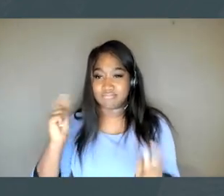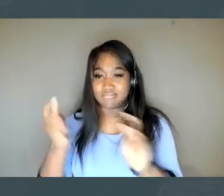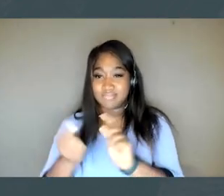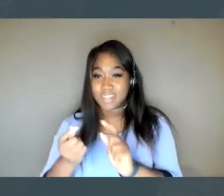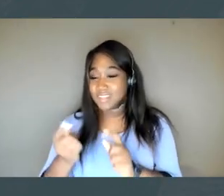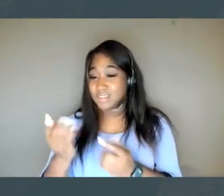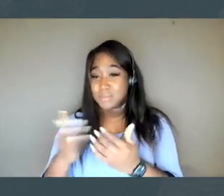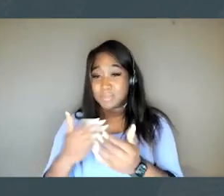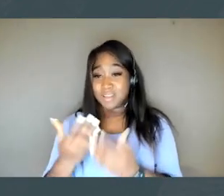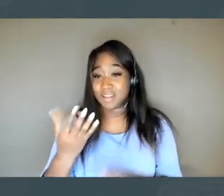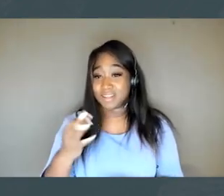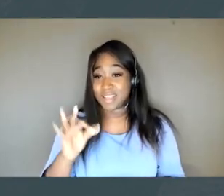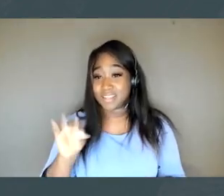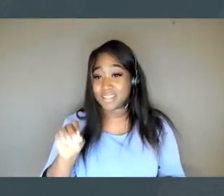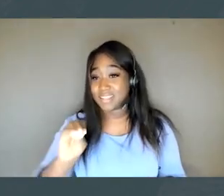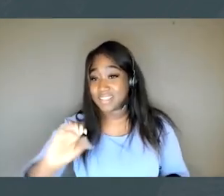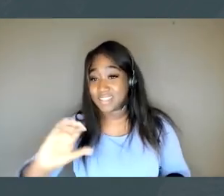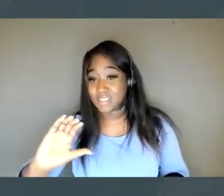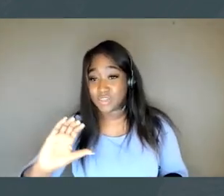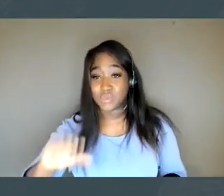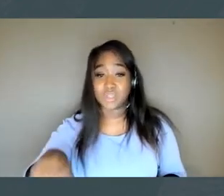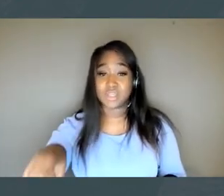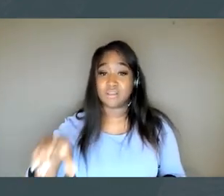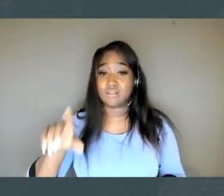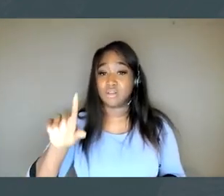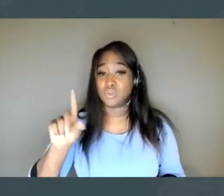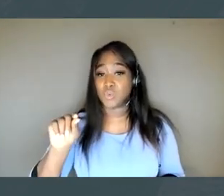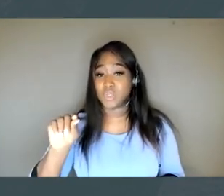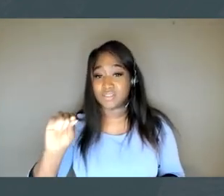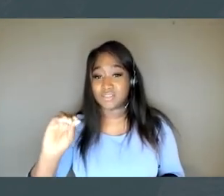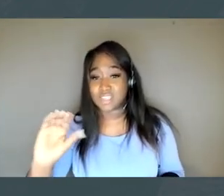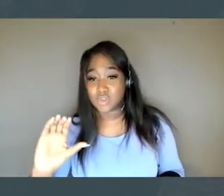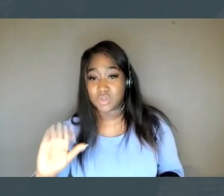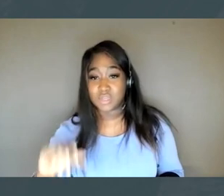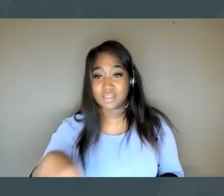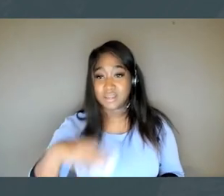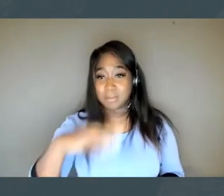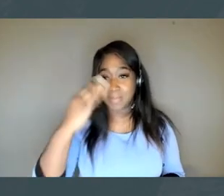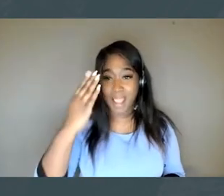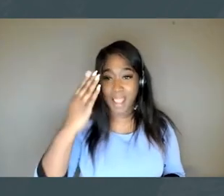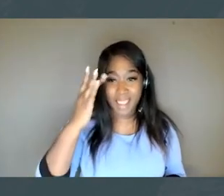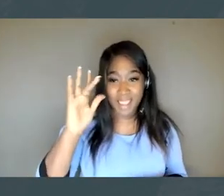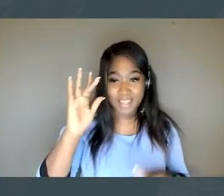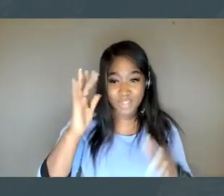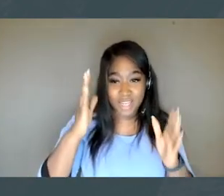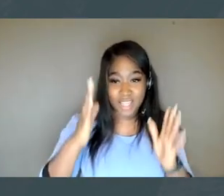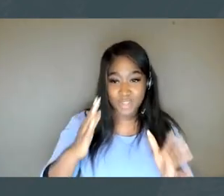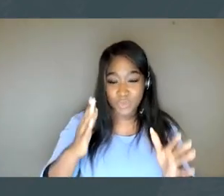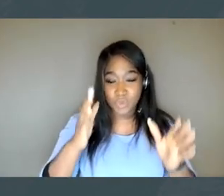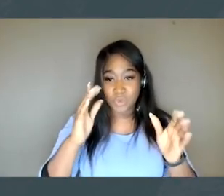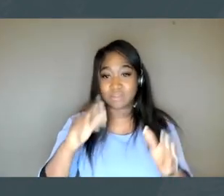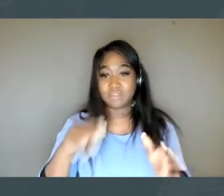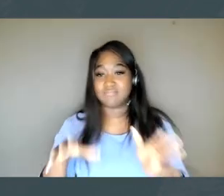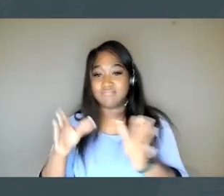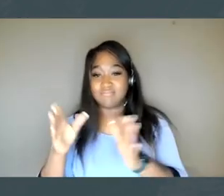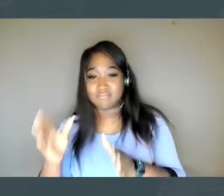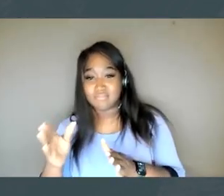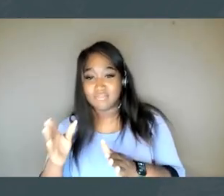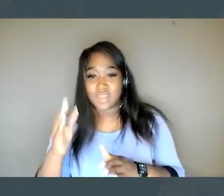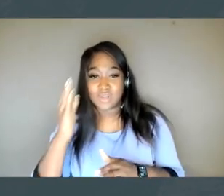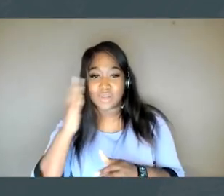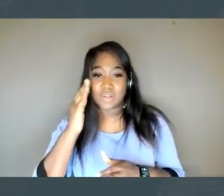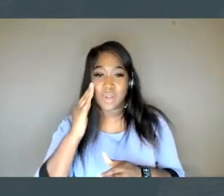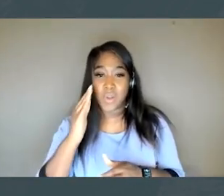20th century Black intellectuals, African intellectuals, Black intellectuals on the continent, they're also, you